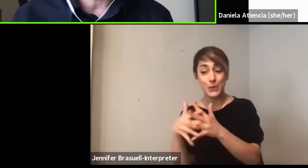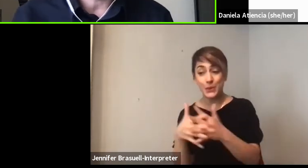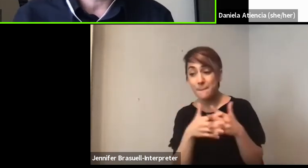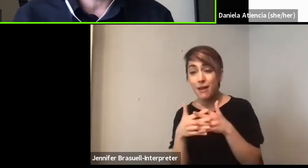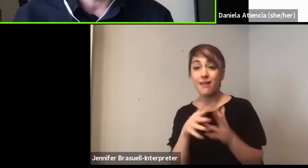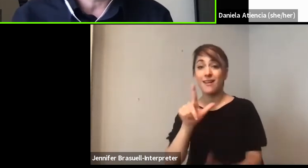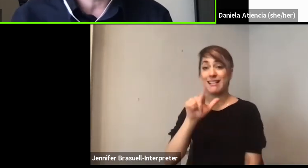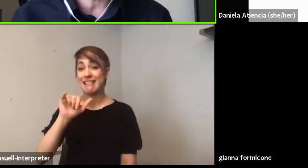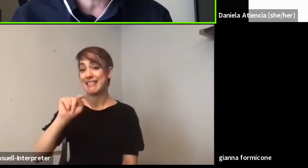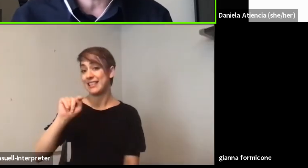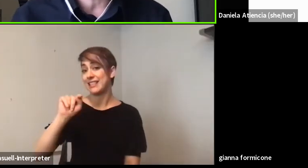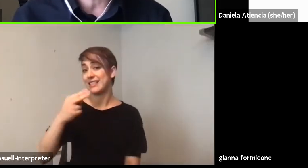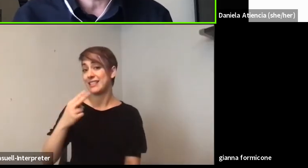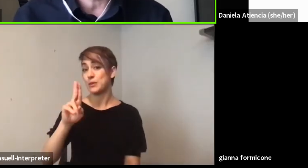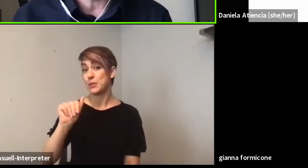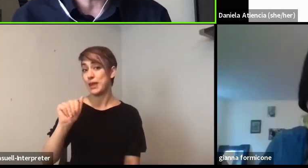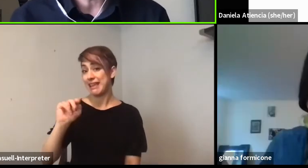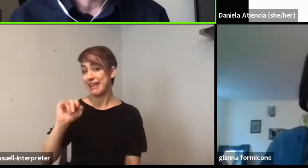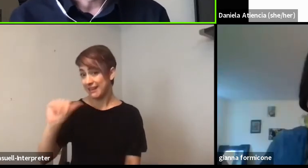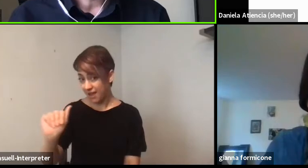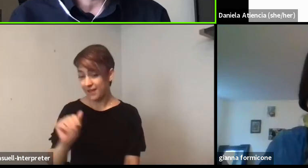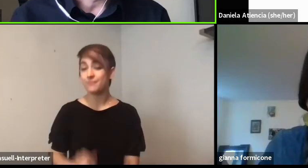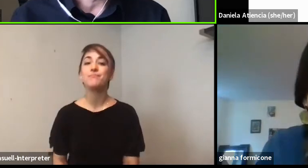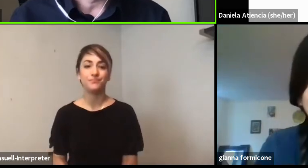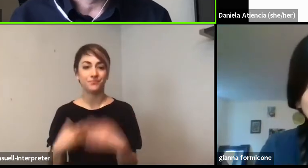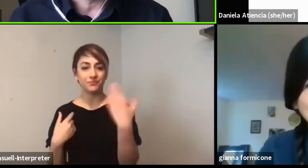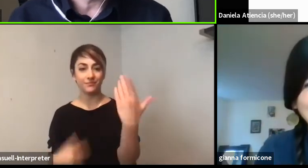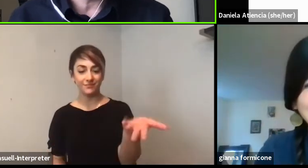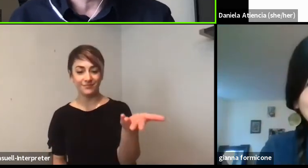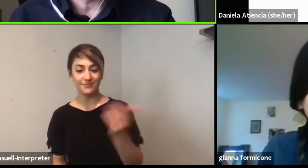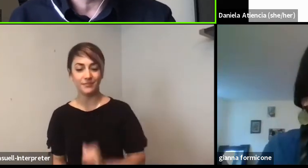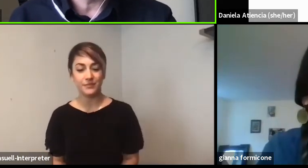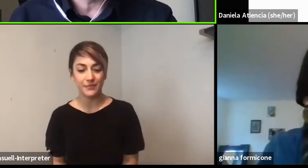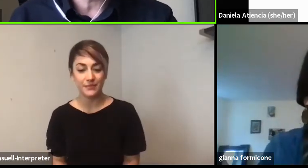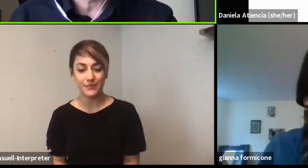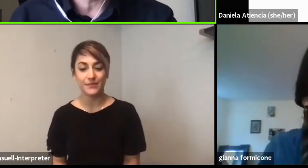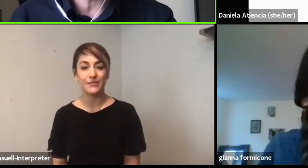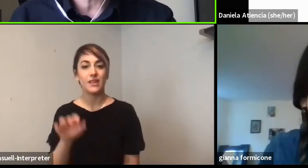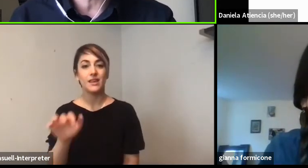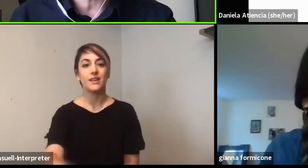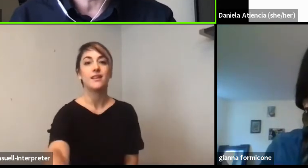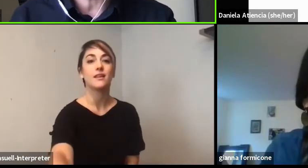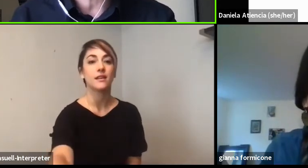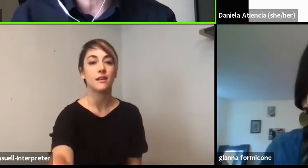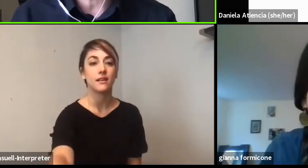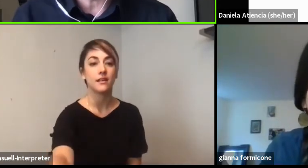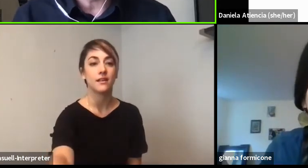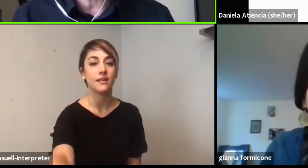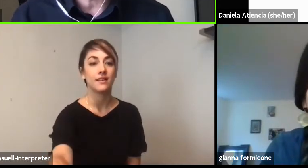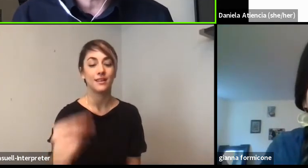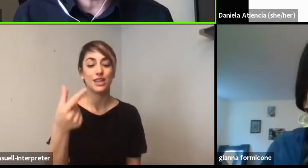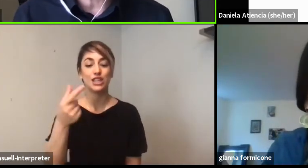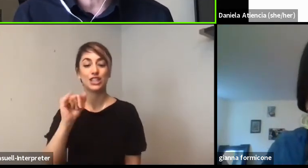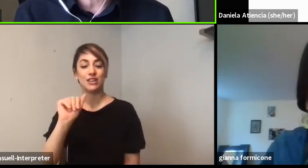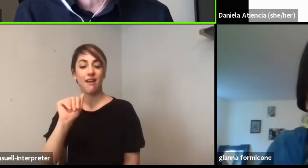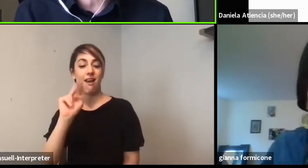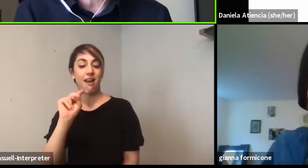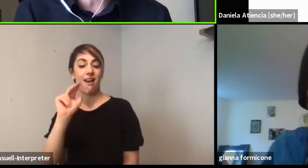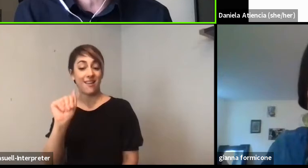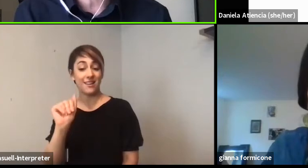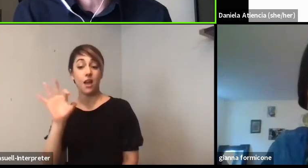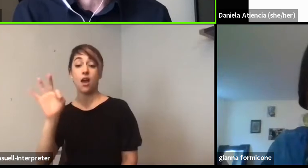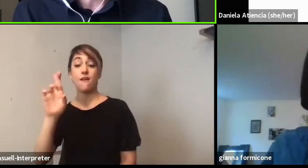Formicone is an Italian theatre director based in Germany. She directs contemporary drama and works on projects that are based on songs or poems or